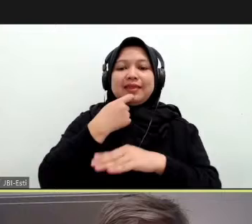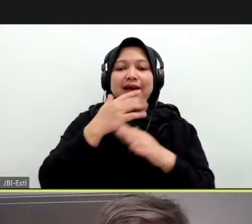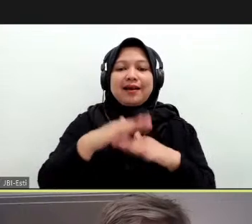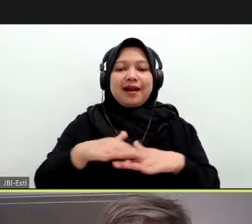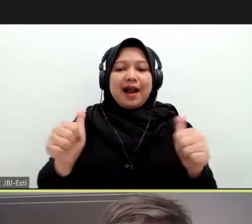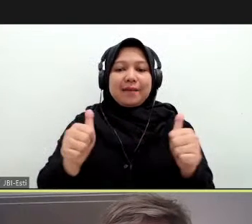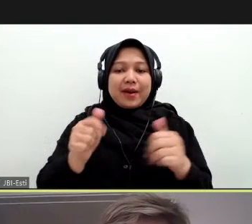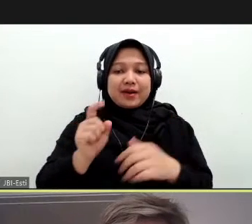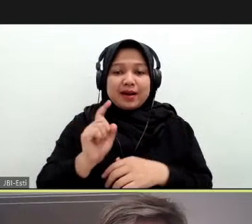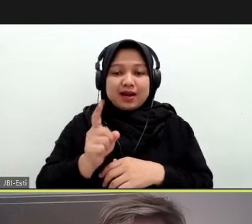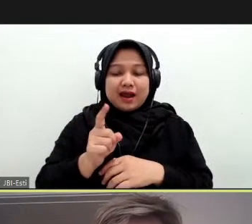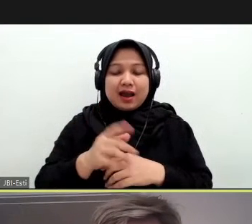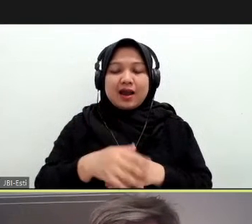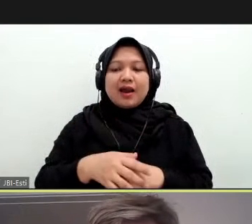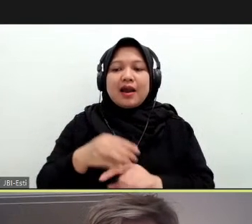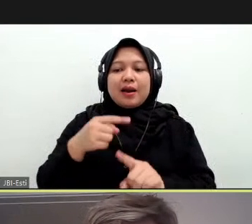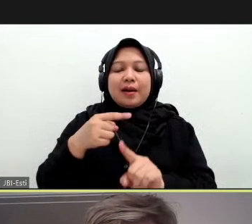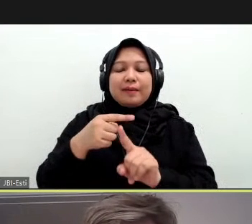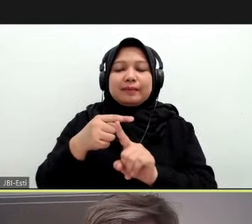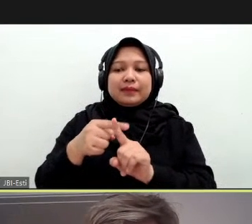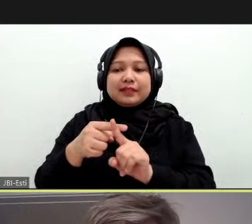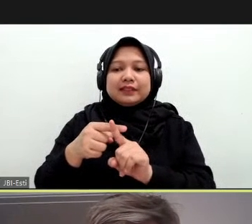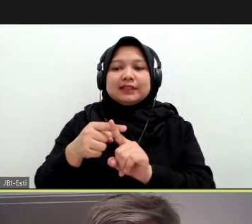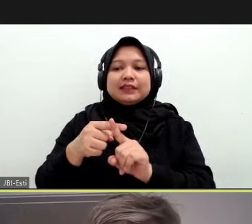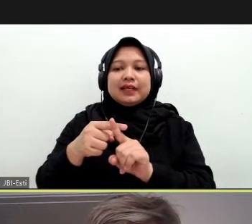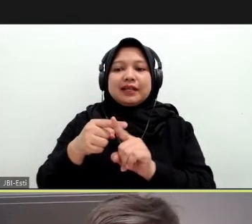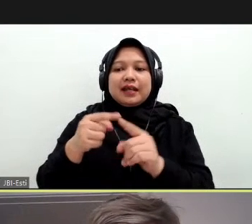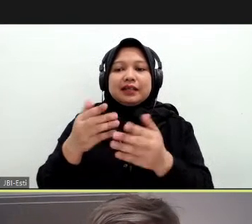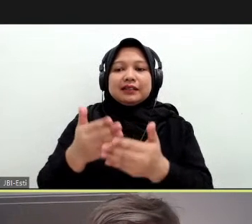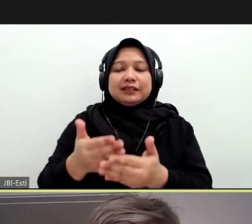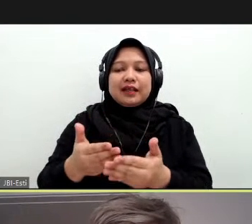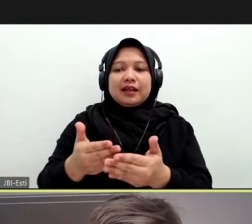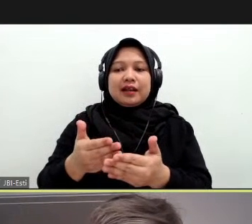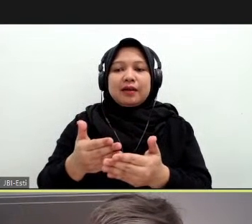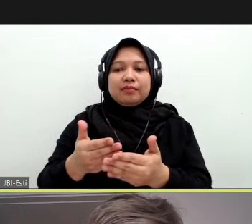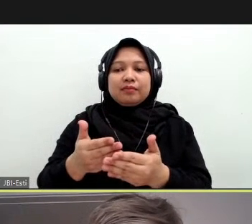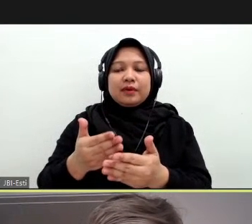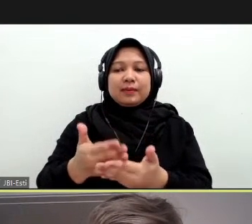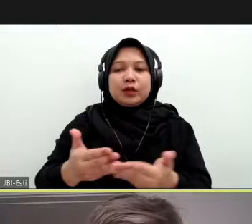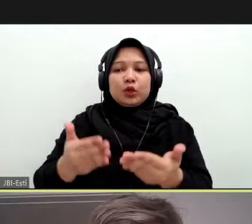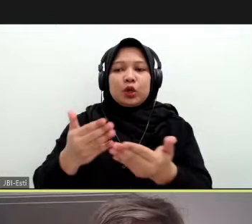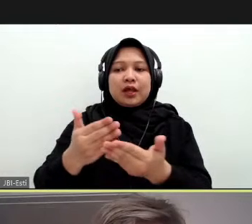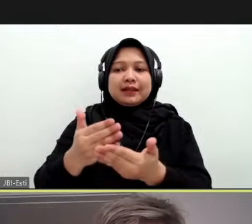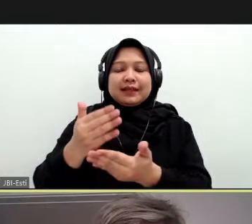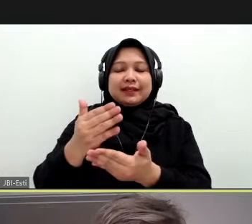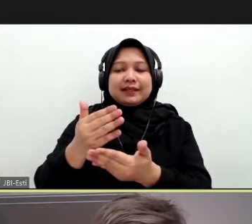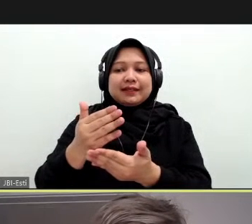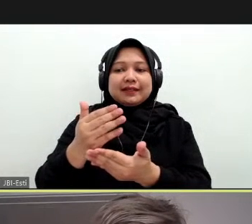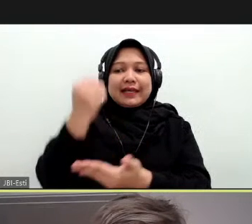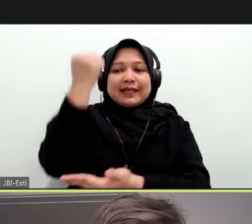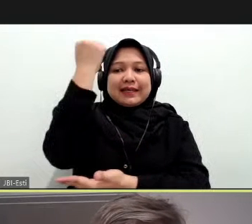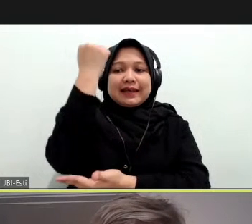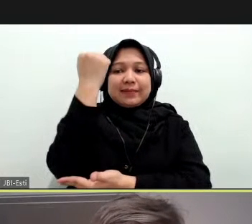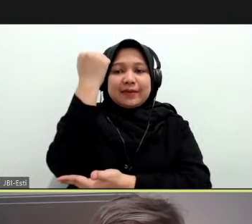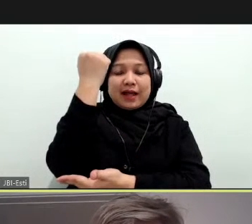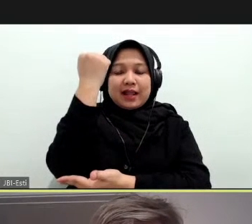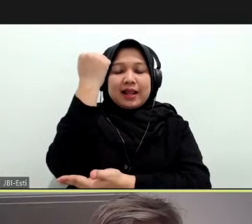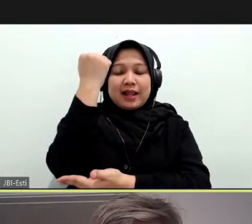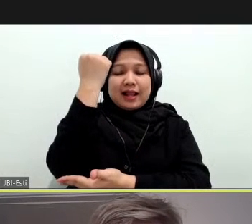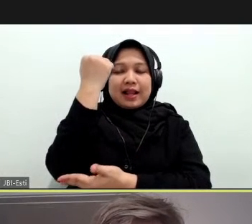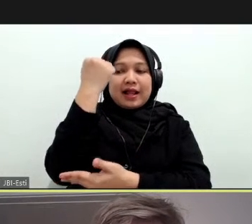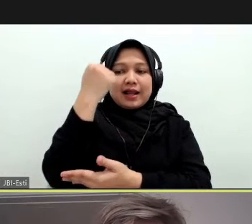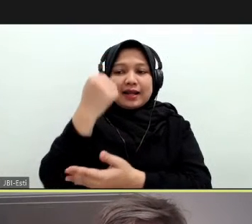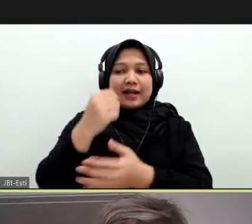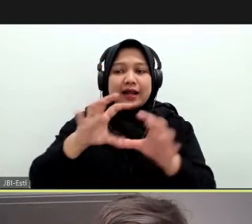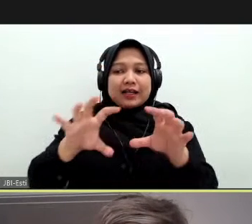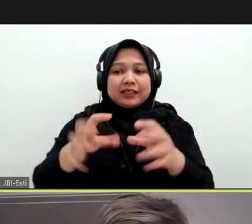activists. This happened despite the fact that the Financial Action Task Force and other bodies have